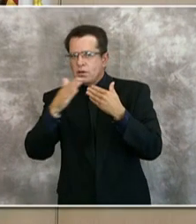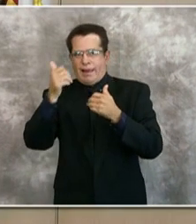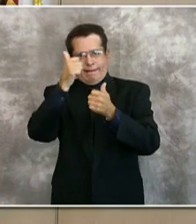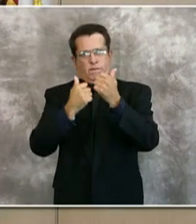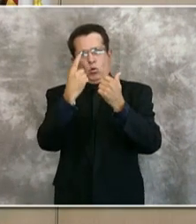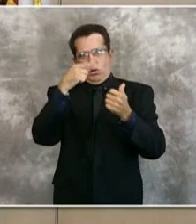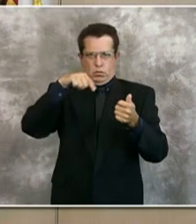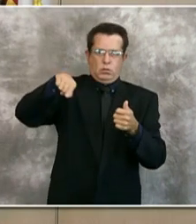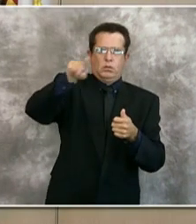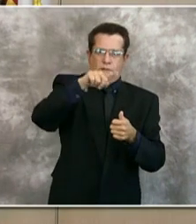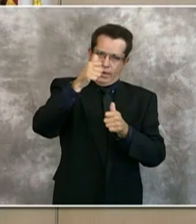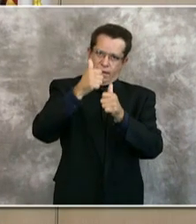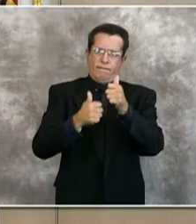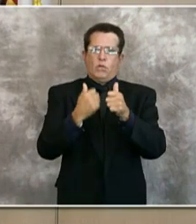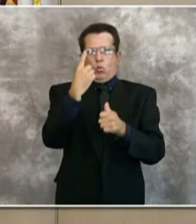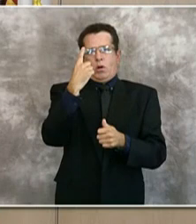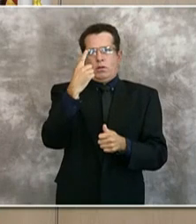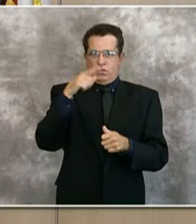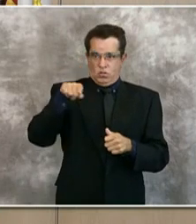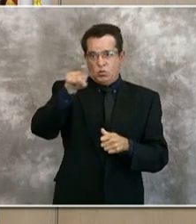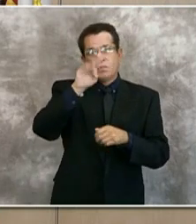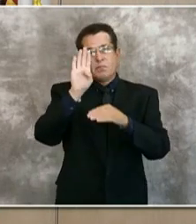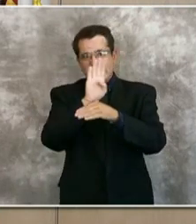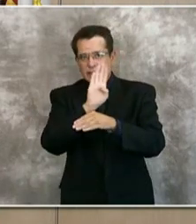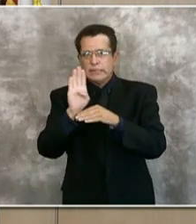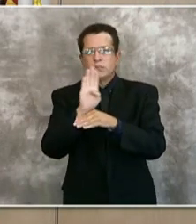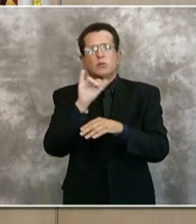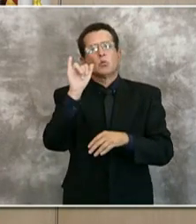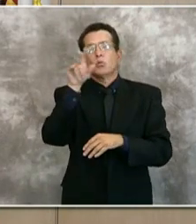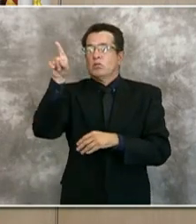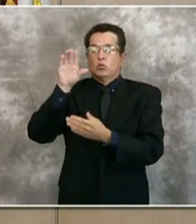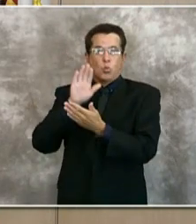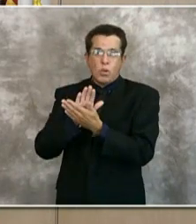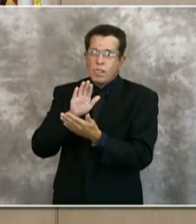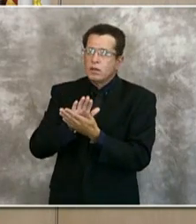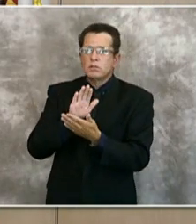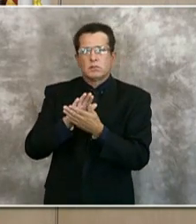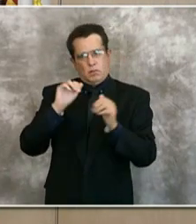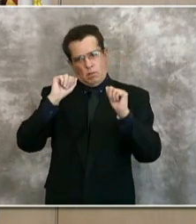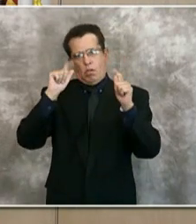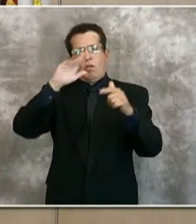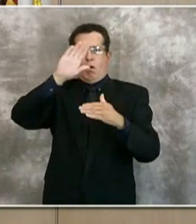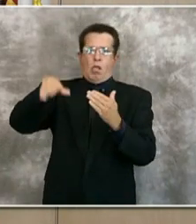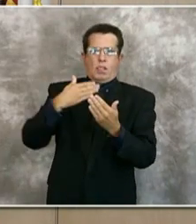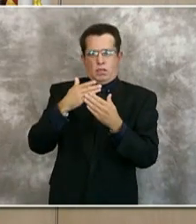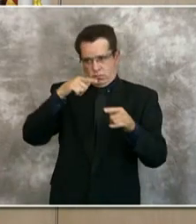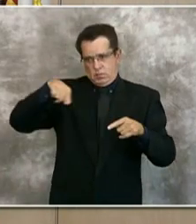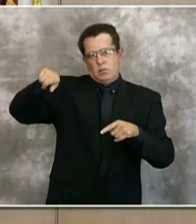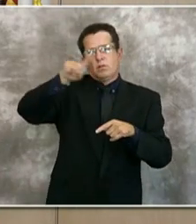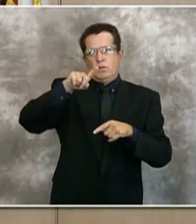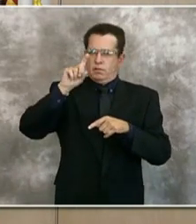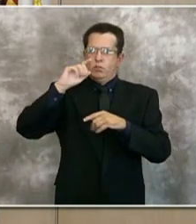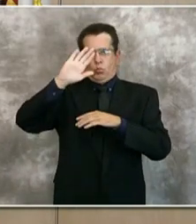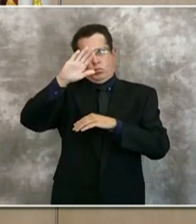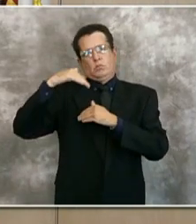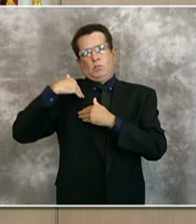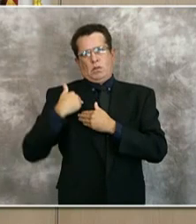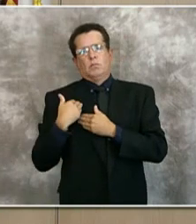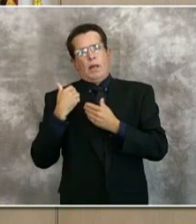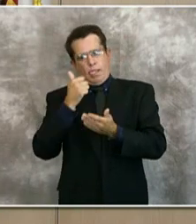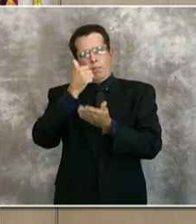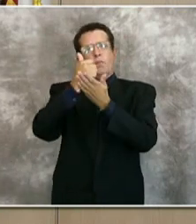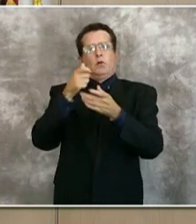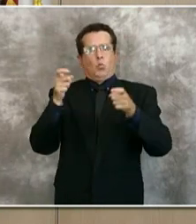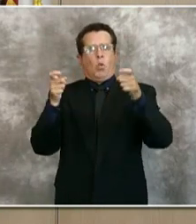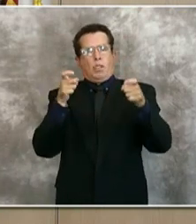everyone, every individual, every business, school, and all other sectors to play a role.